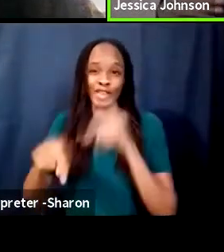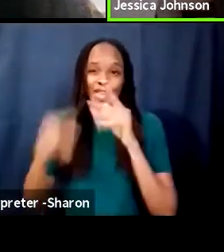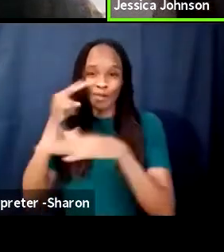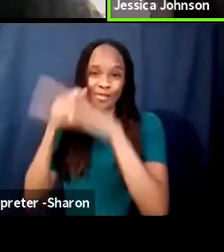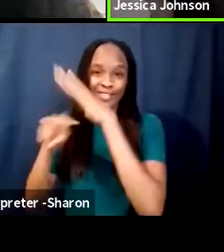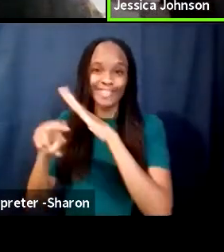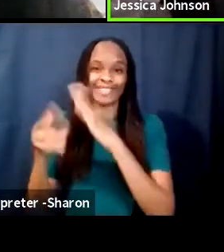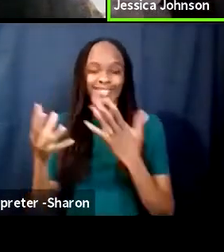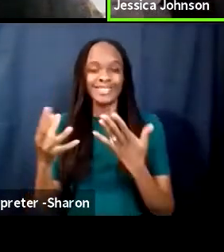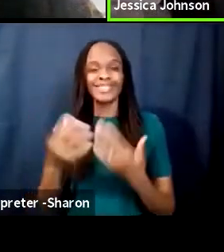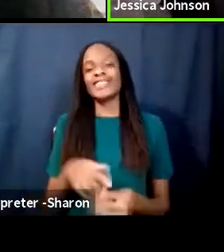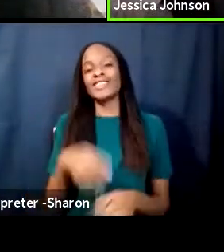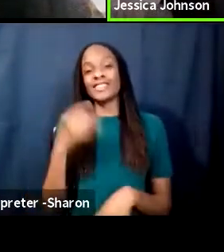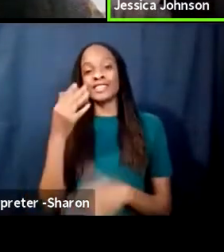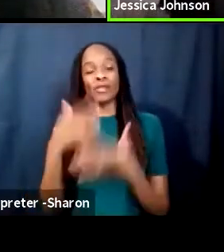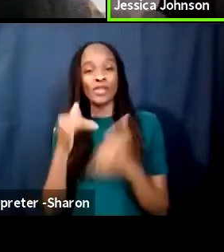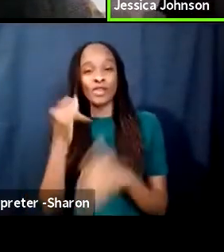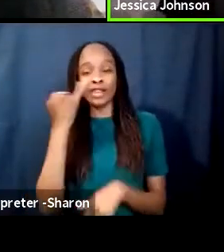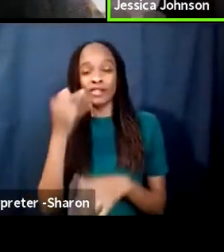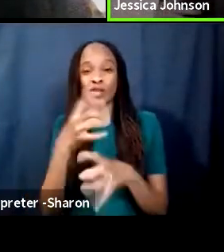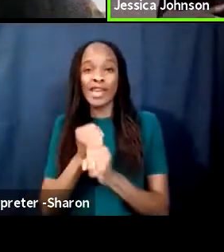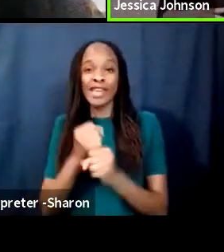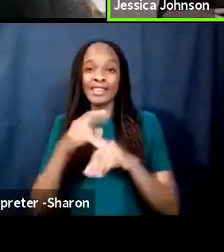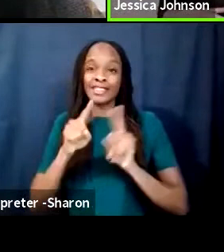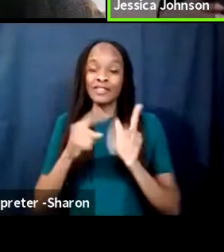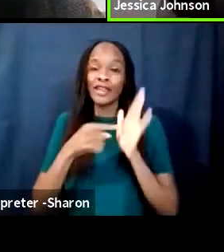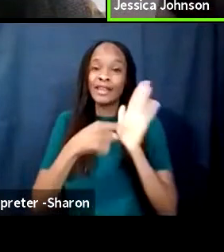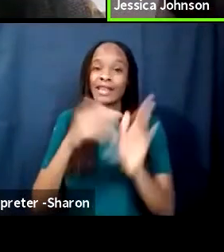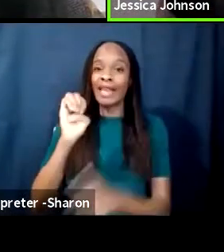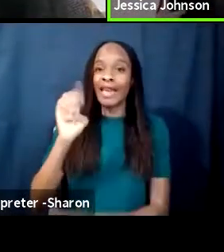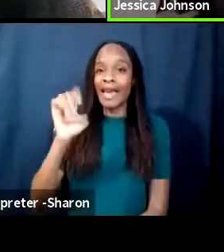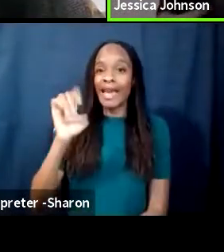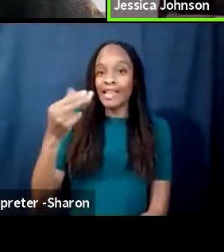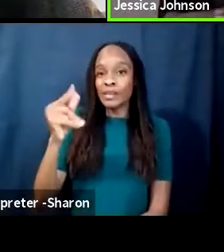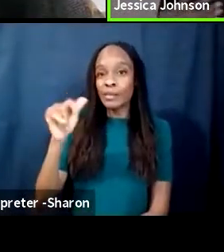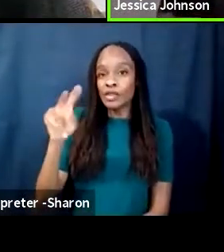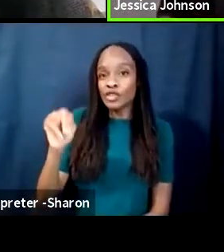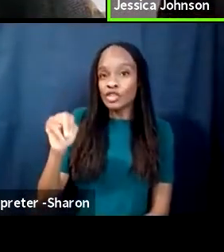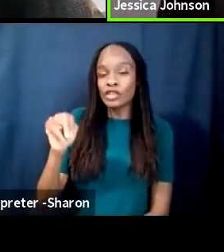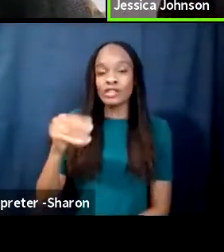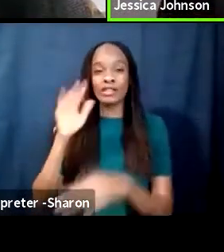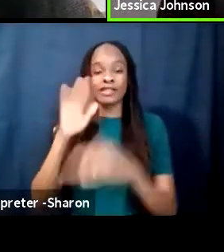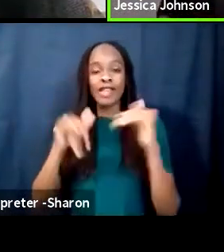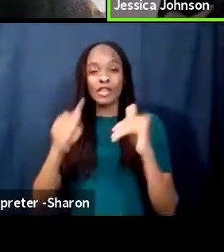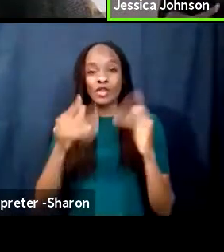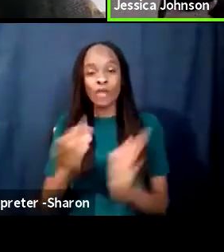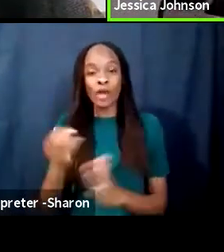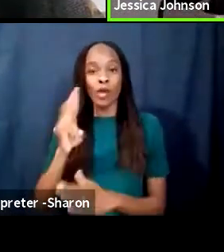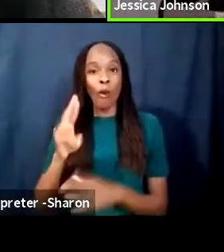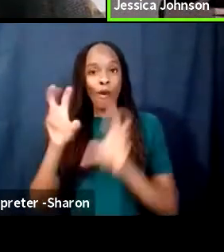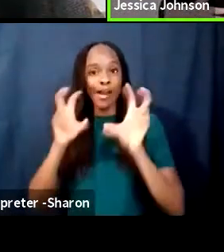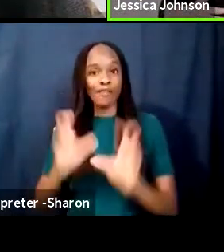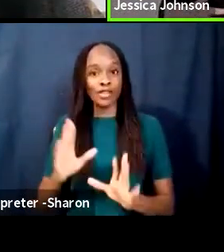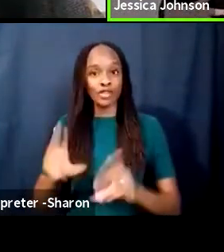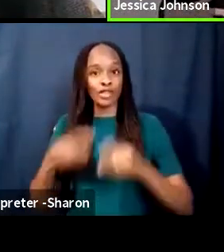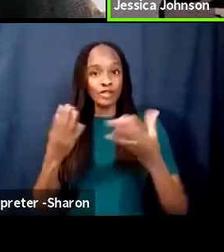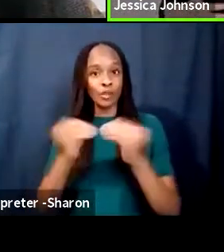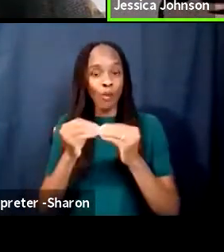you get a different exhibition than you planned, which is great news, or maybe an investor comes in and gives you more money to make your project than you